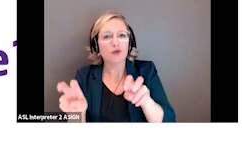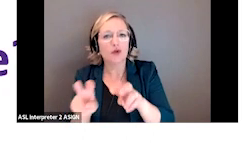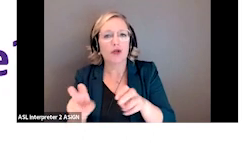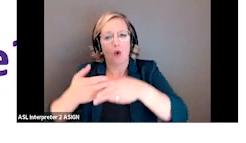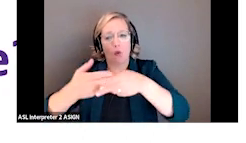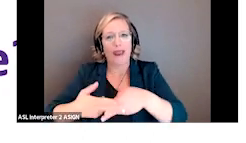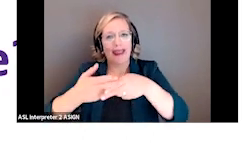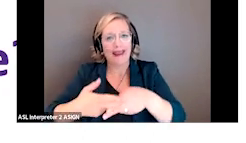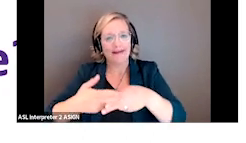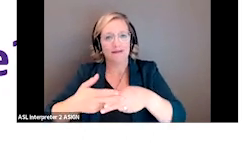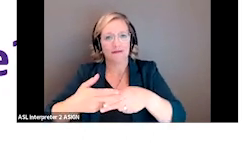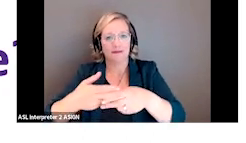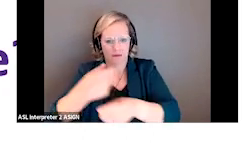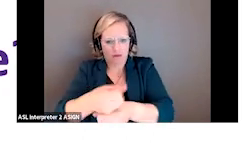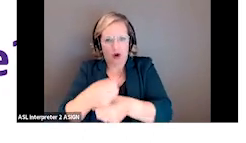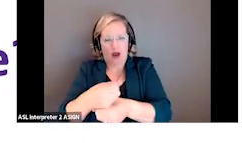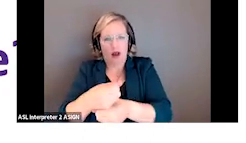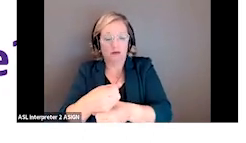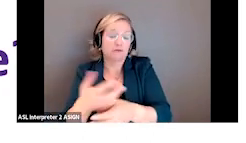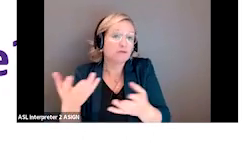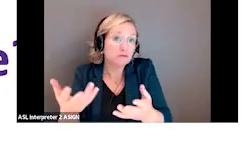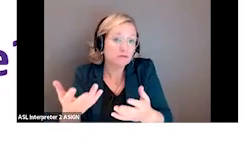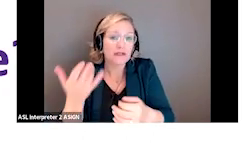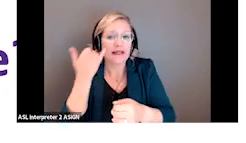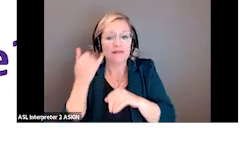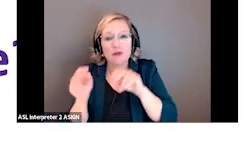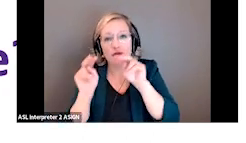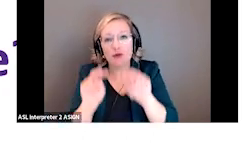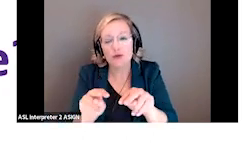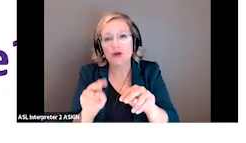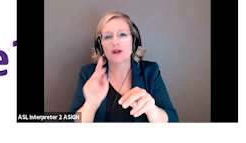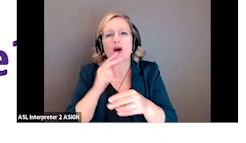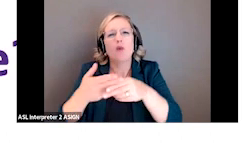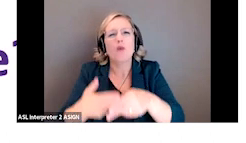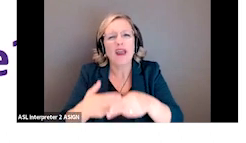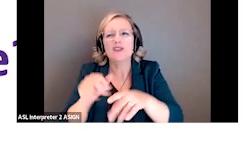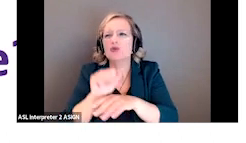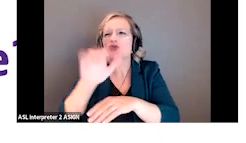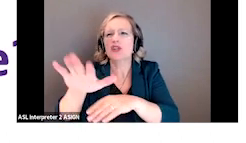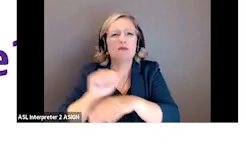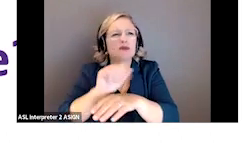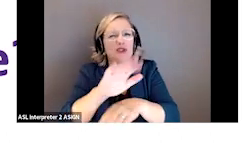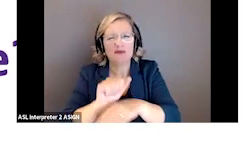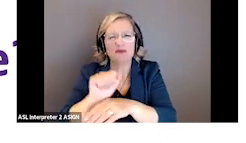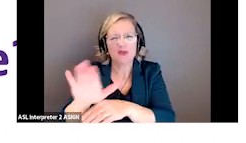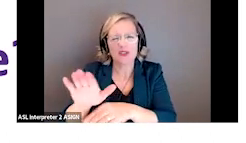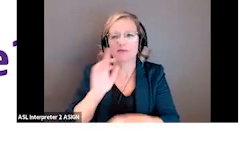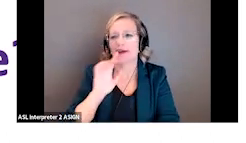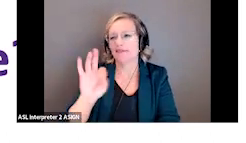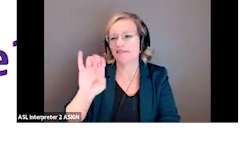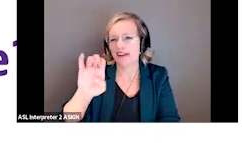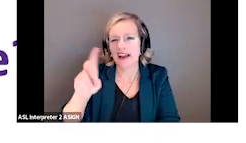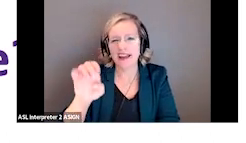here. Meaning, if you check out dimensional weight on FedEx or any of those sites, if I'm selling a big box